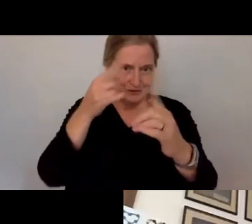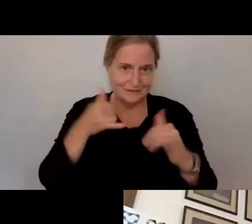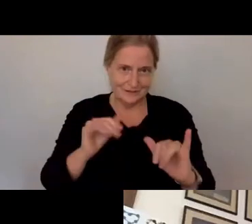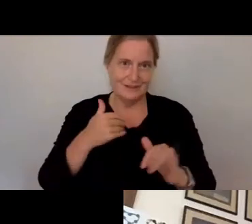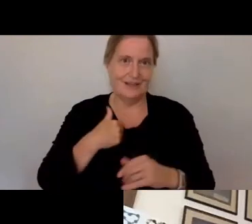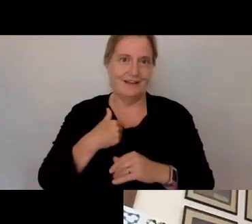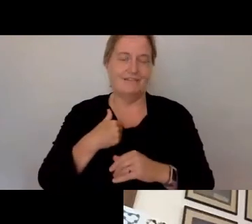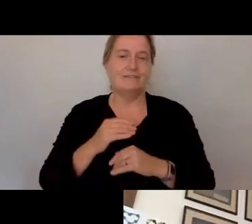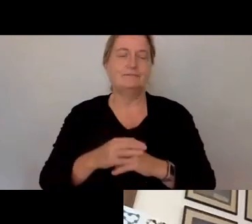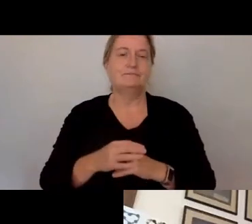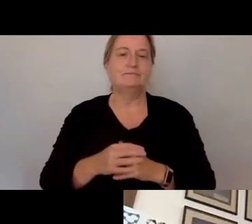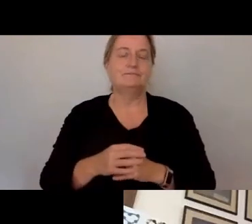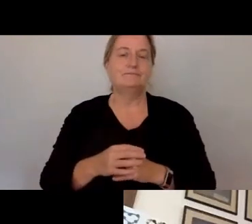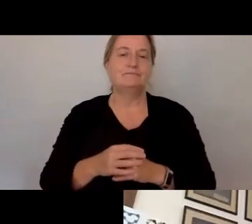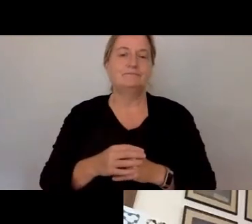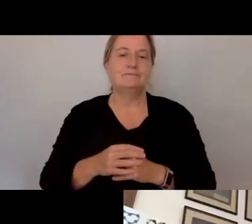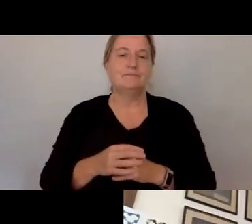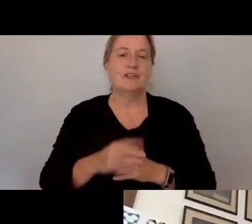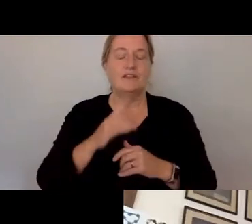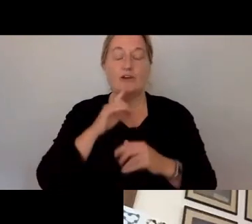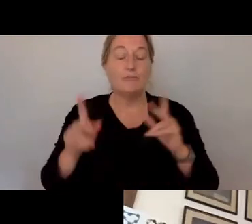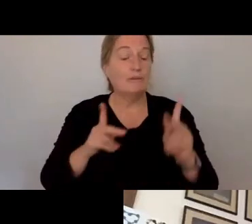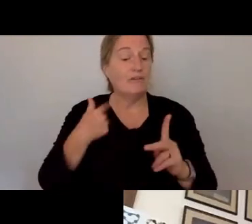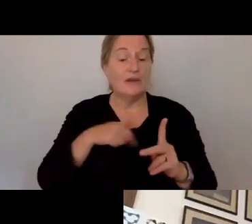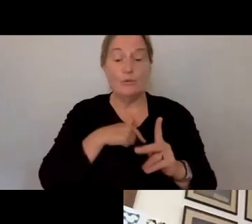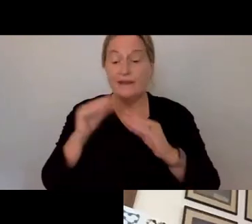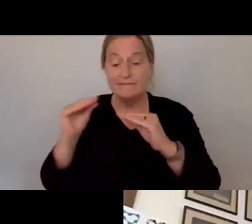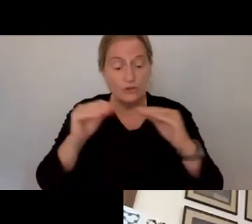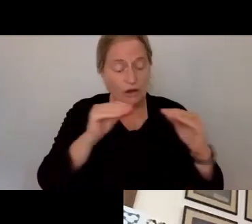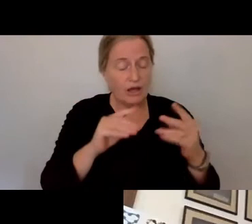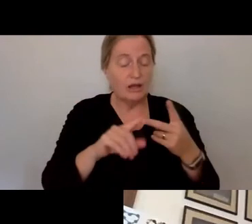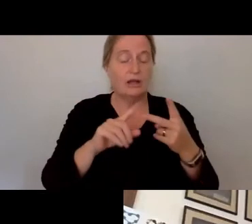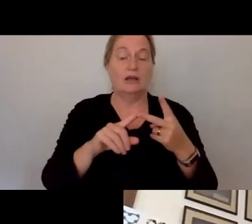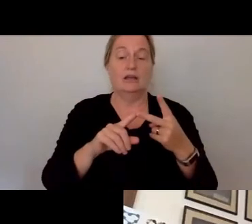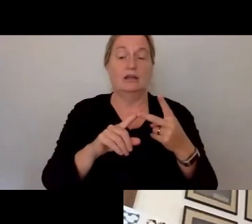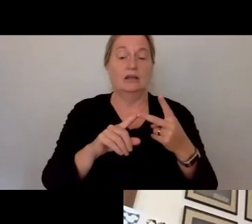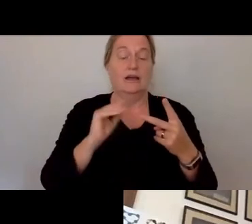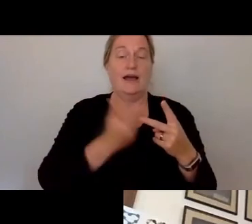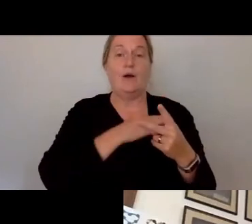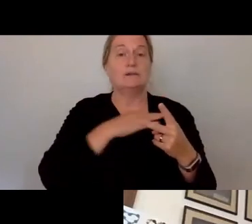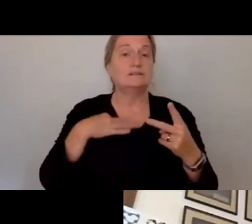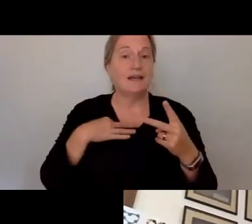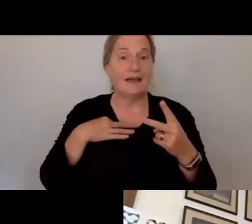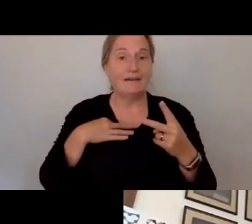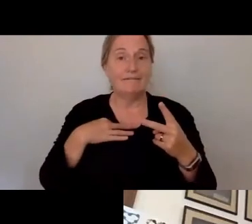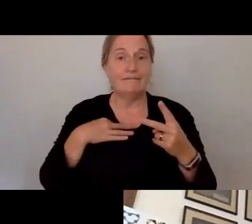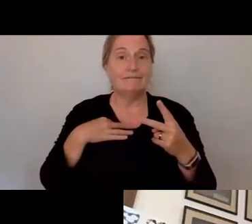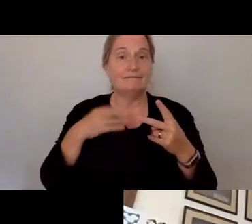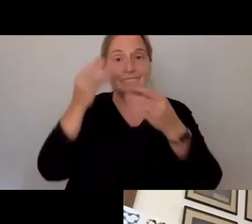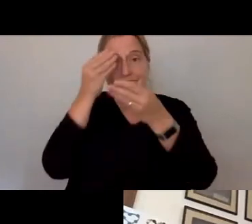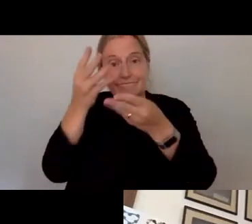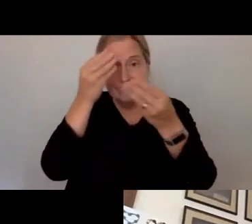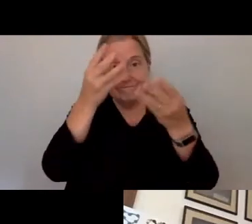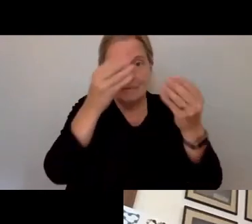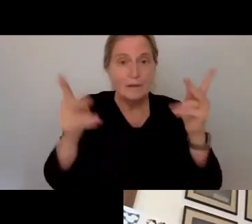People we educated, our staff, Jim and I, our staff educated the folks on just what they were